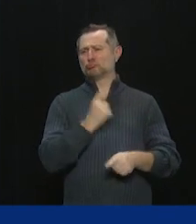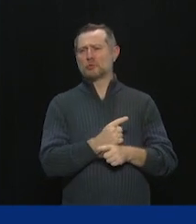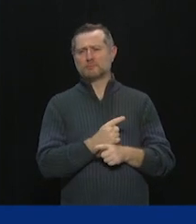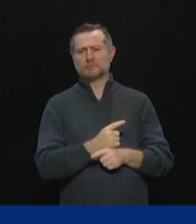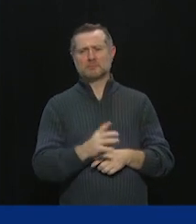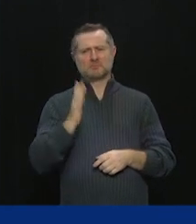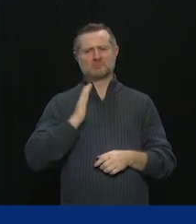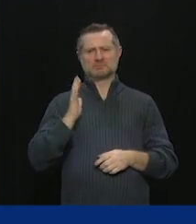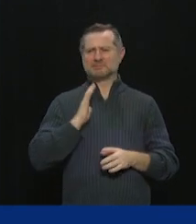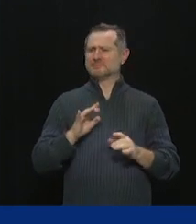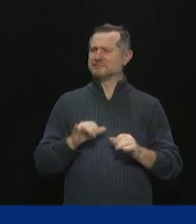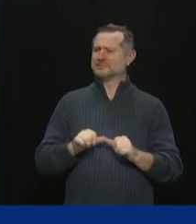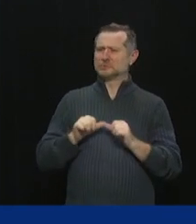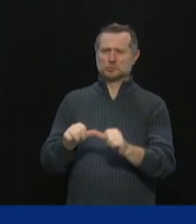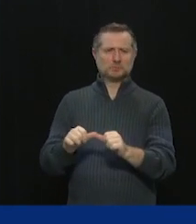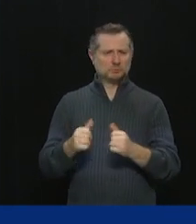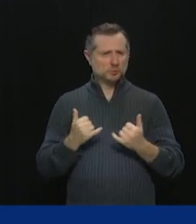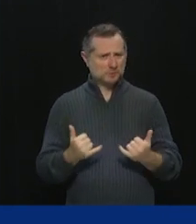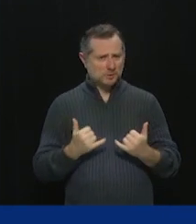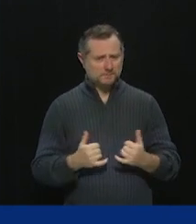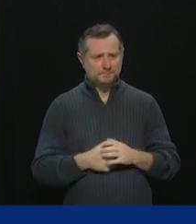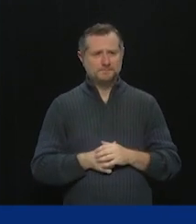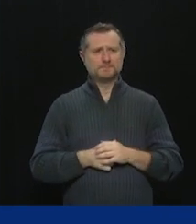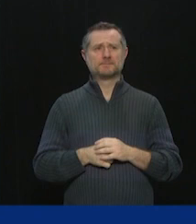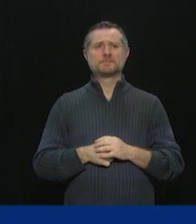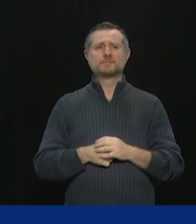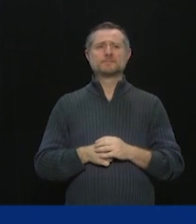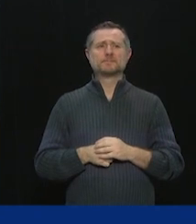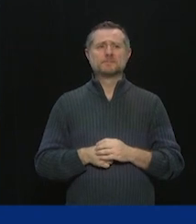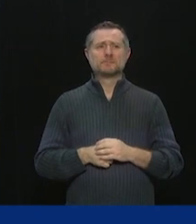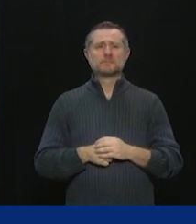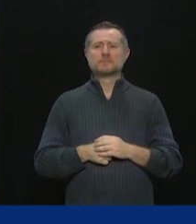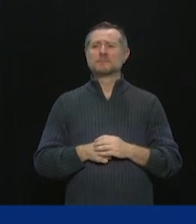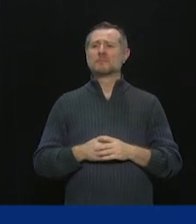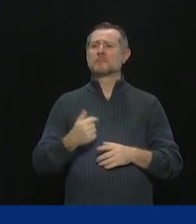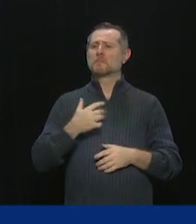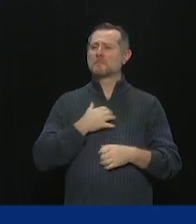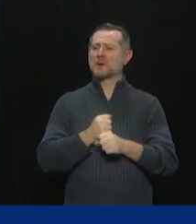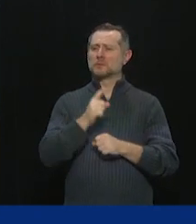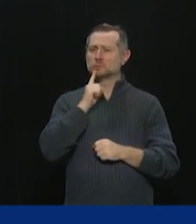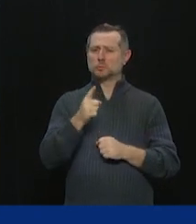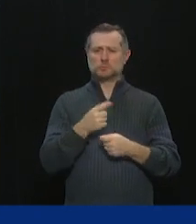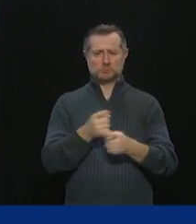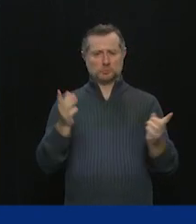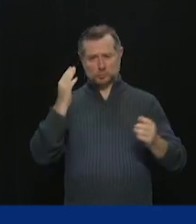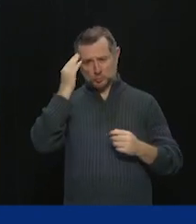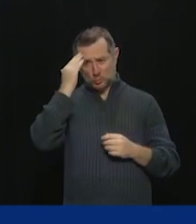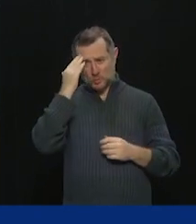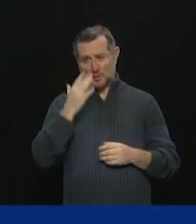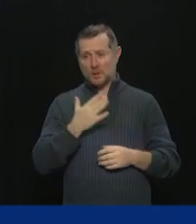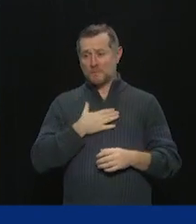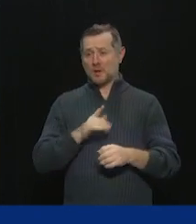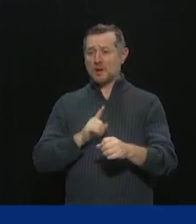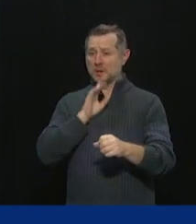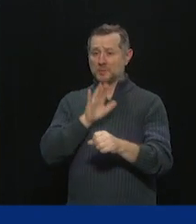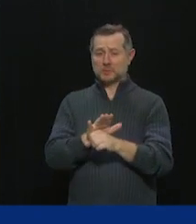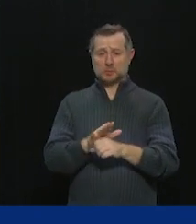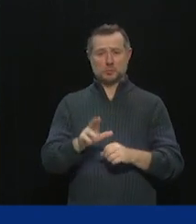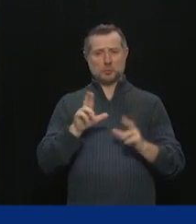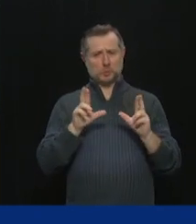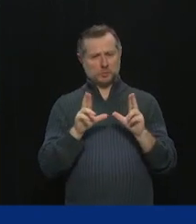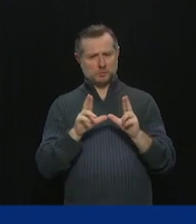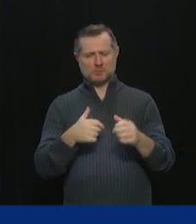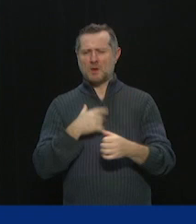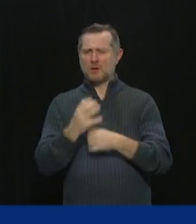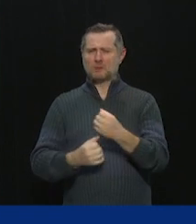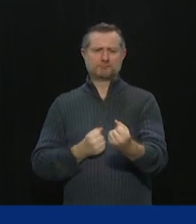those words here today. That's right. I want to make sure that all of you know my commitment to labor is unwavering.